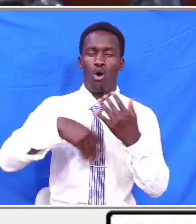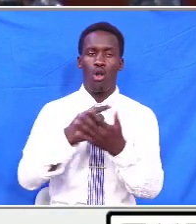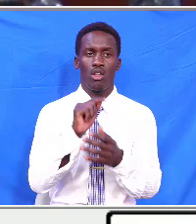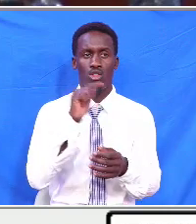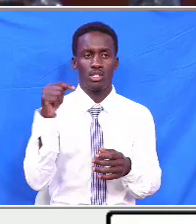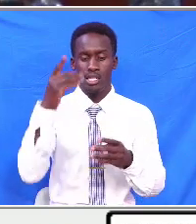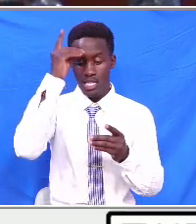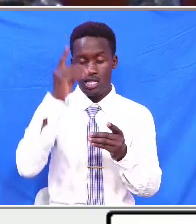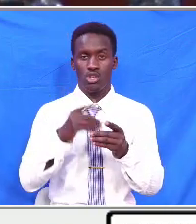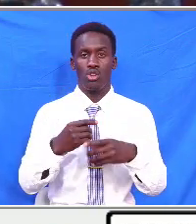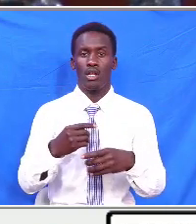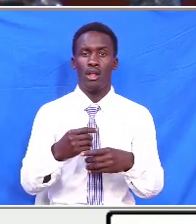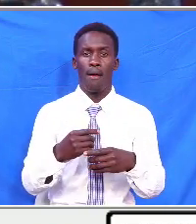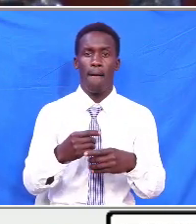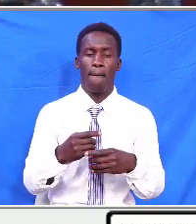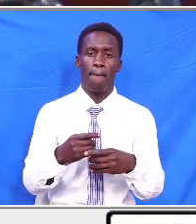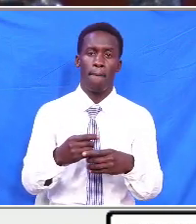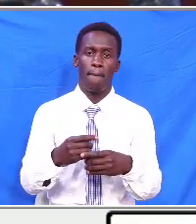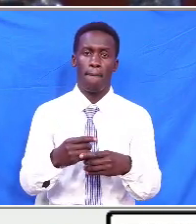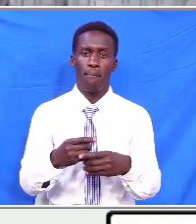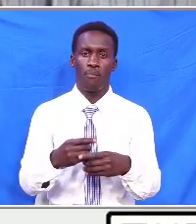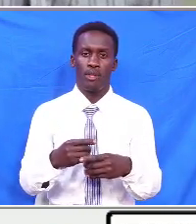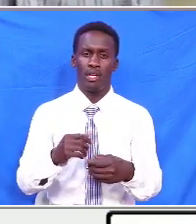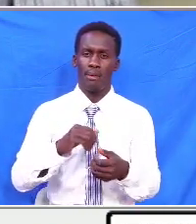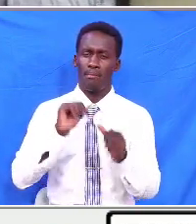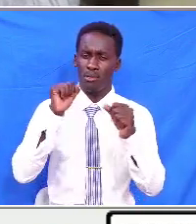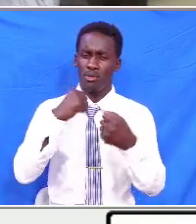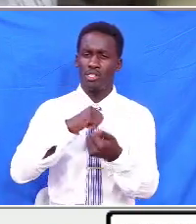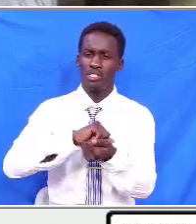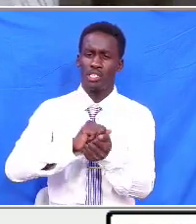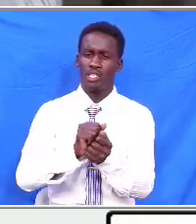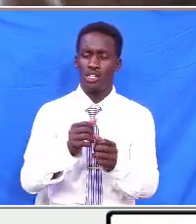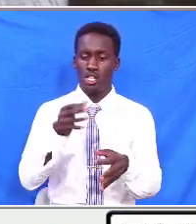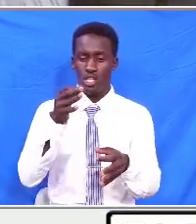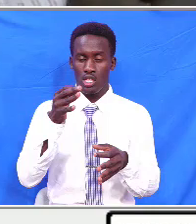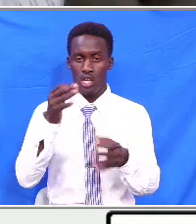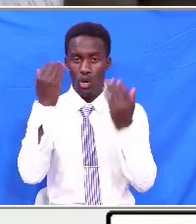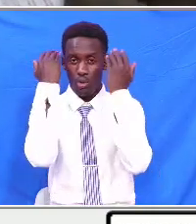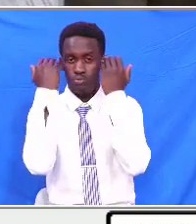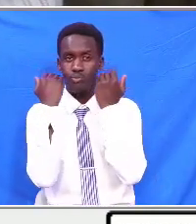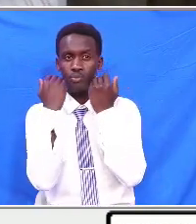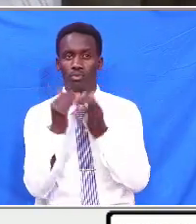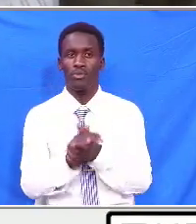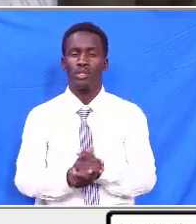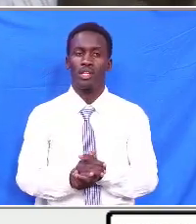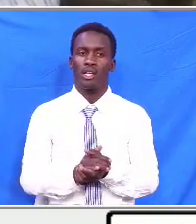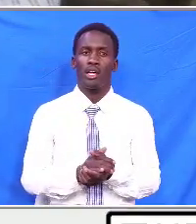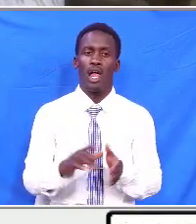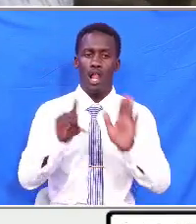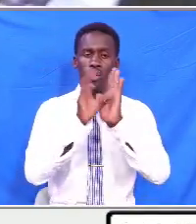those decisions are amenable to judicial review. Mawakili hao walidokeza kuwa haki za Gachagua